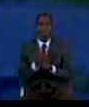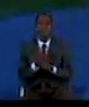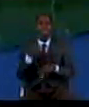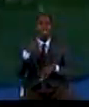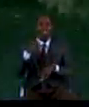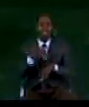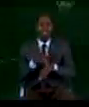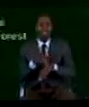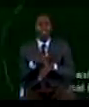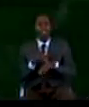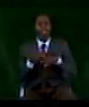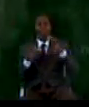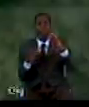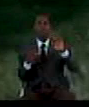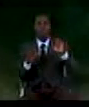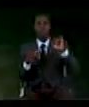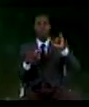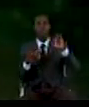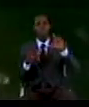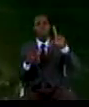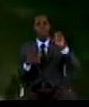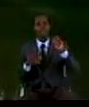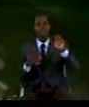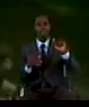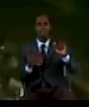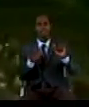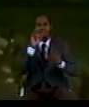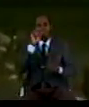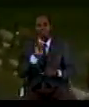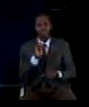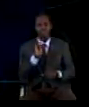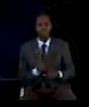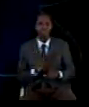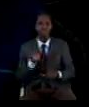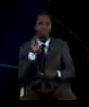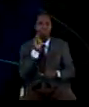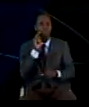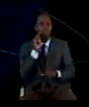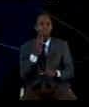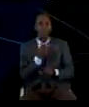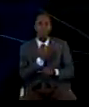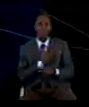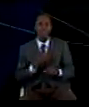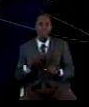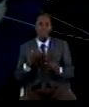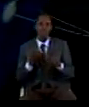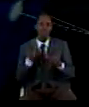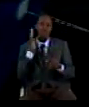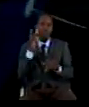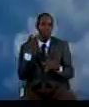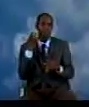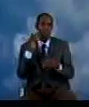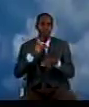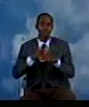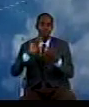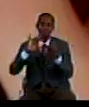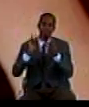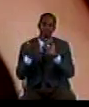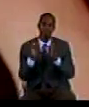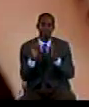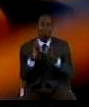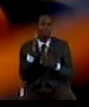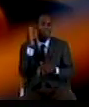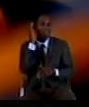of All Lands by Yelsa State, South Nigeria, and live on satellite, social media platforms, radio